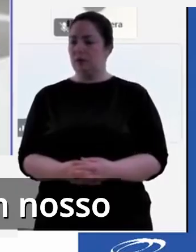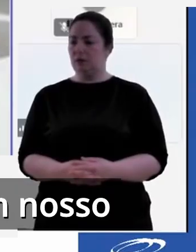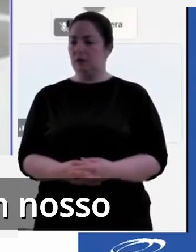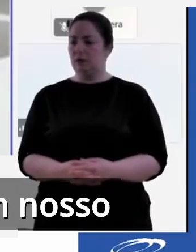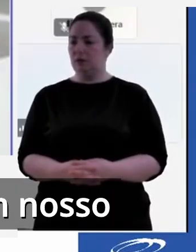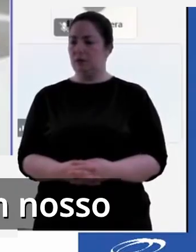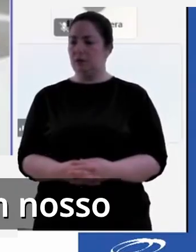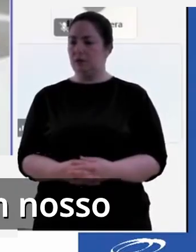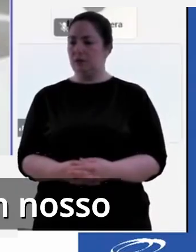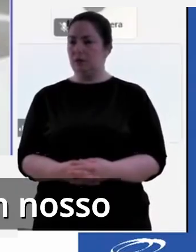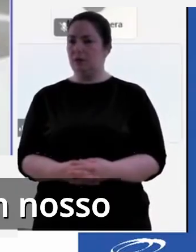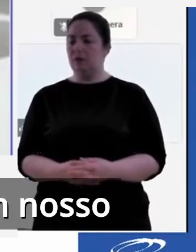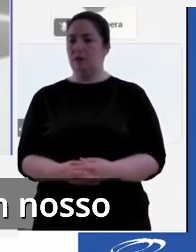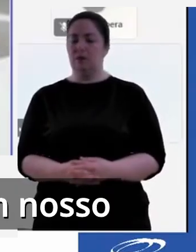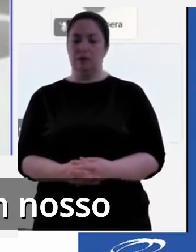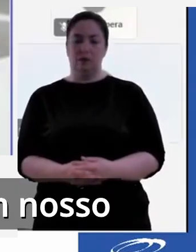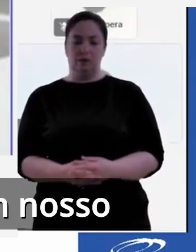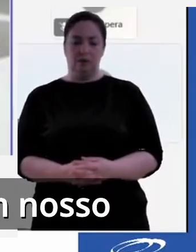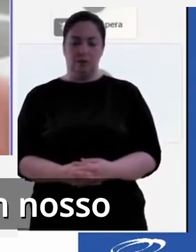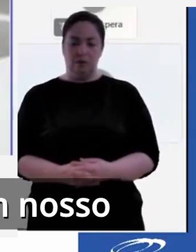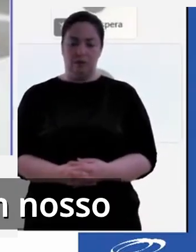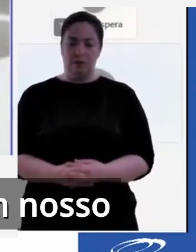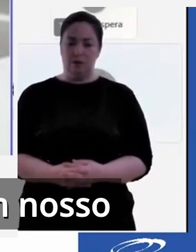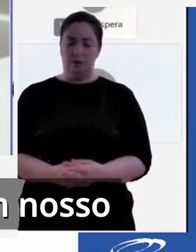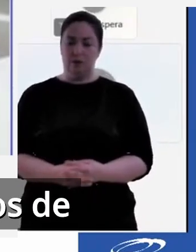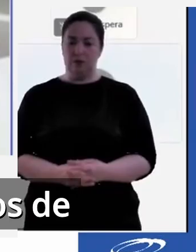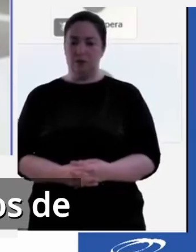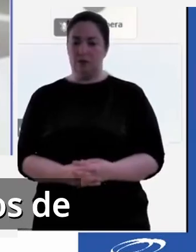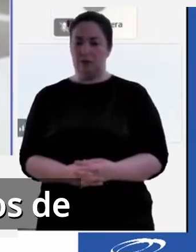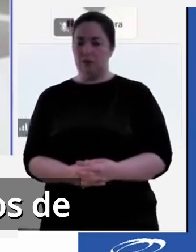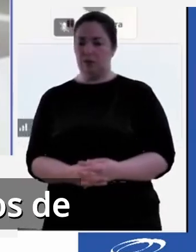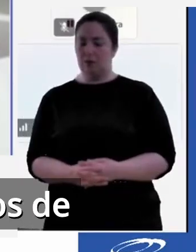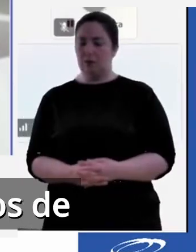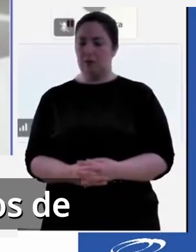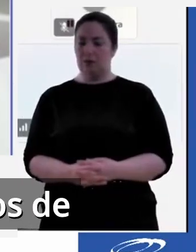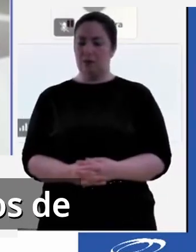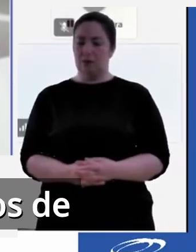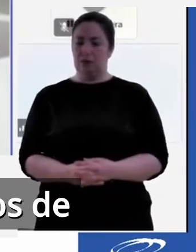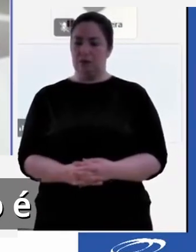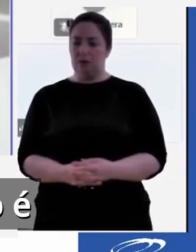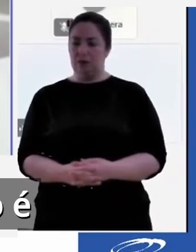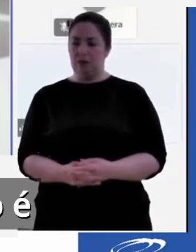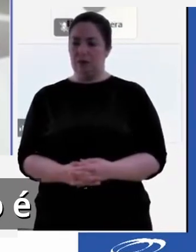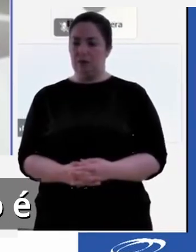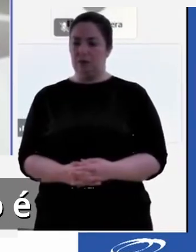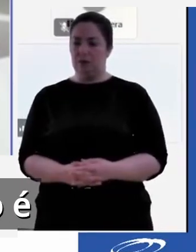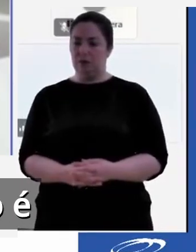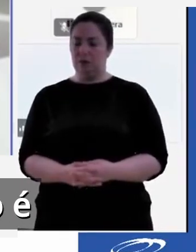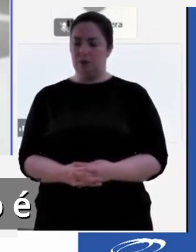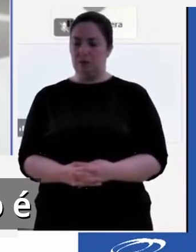then I described in my presentation how in our lab, we culture our tissues in blood culture